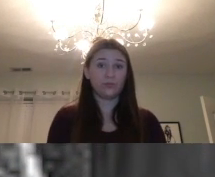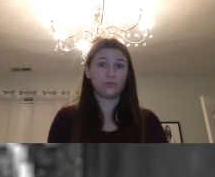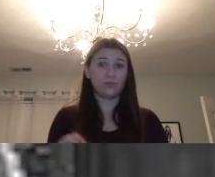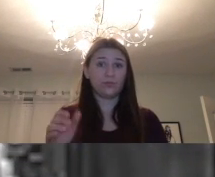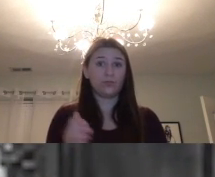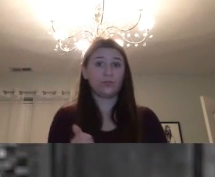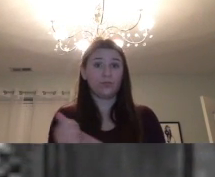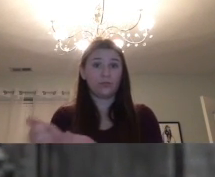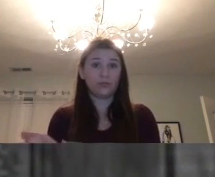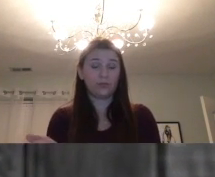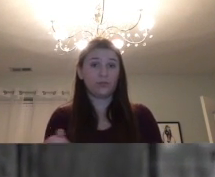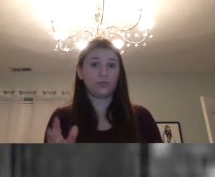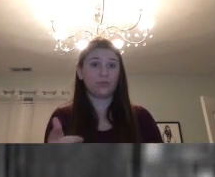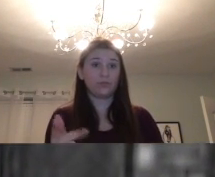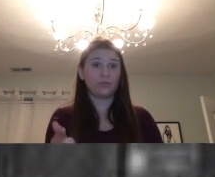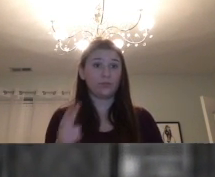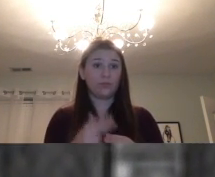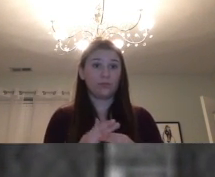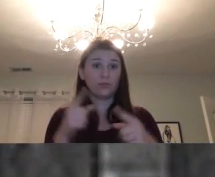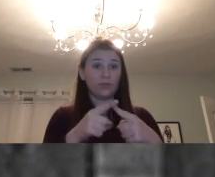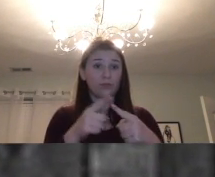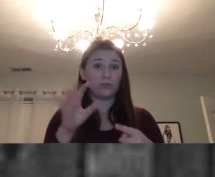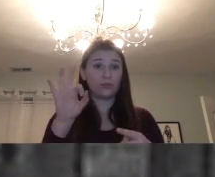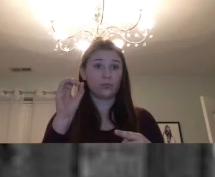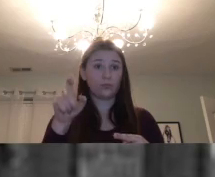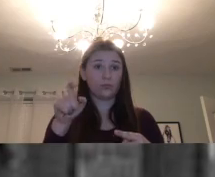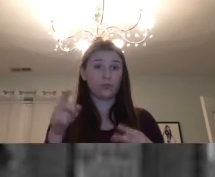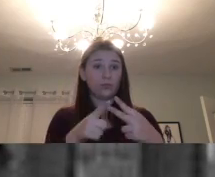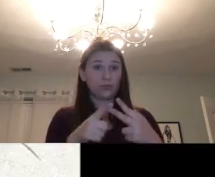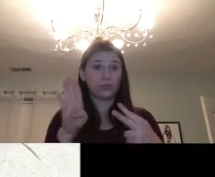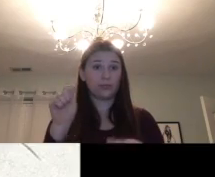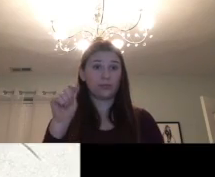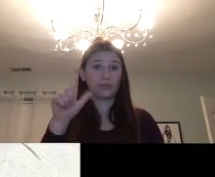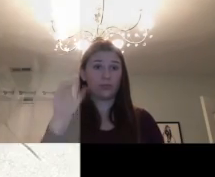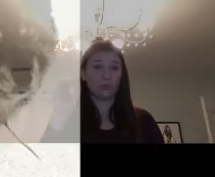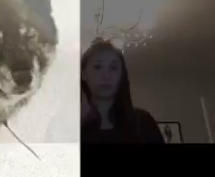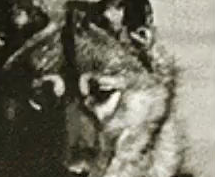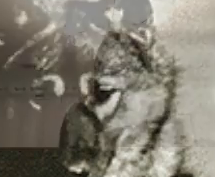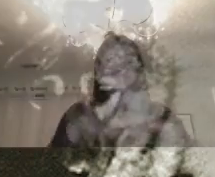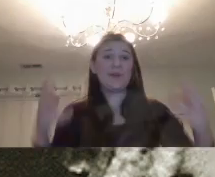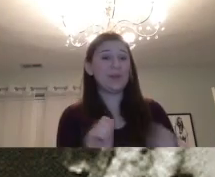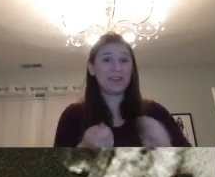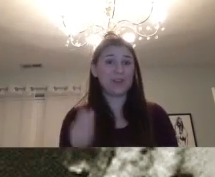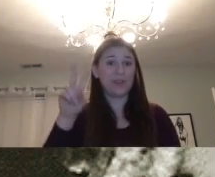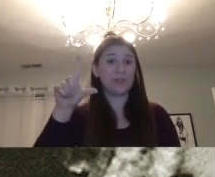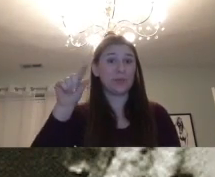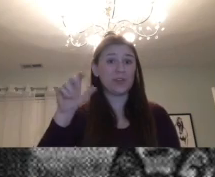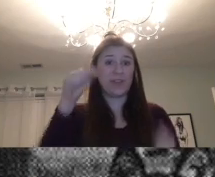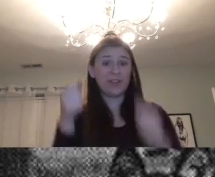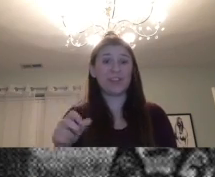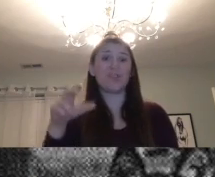lead dogs, Fox and the famous Balto. Altogether, 20 mushers and over 200 dogs had